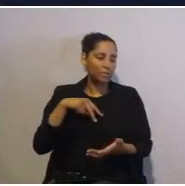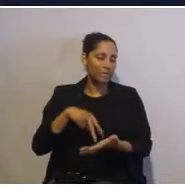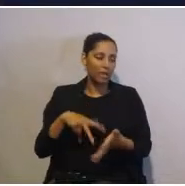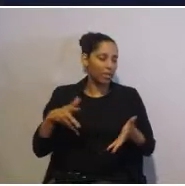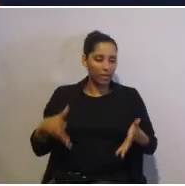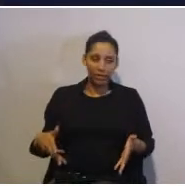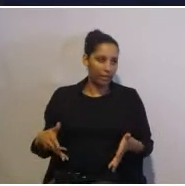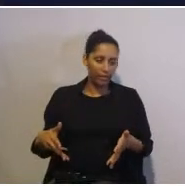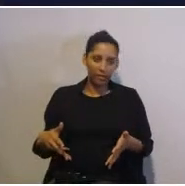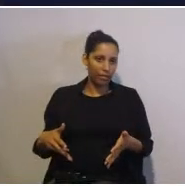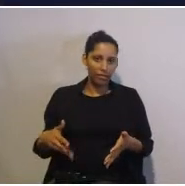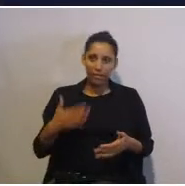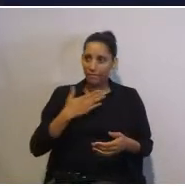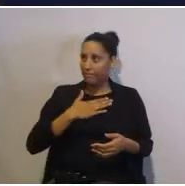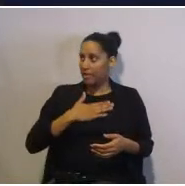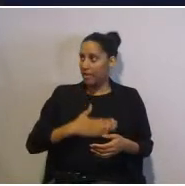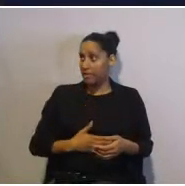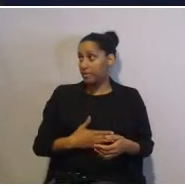here in front of